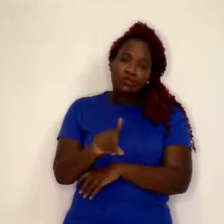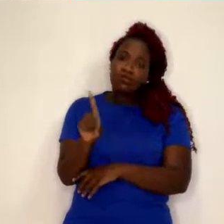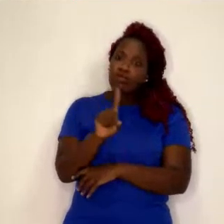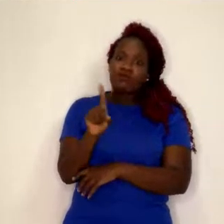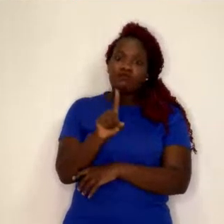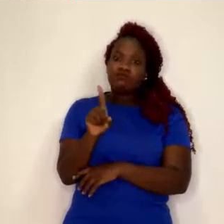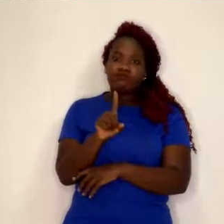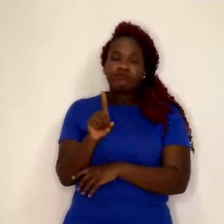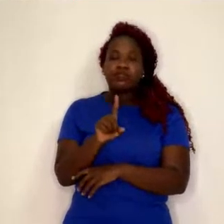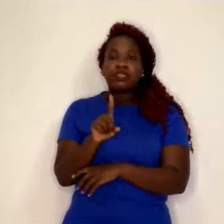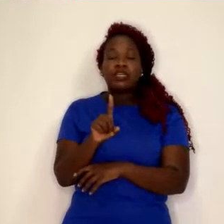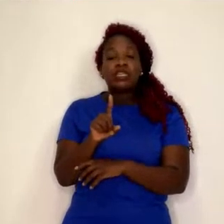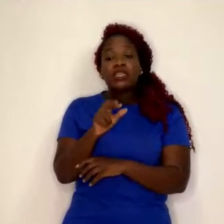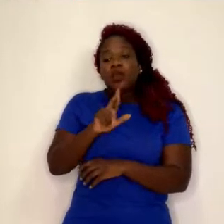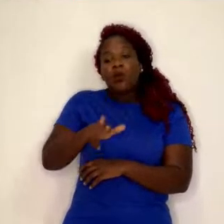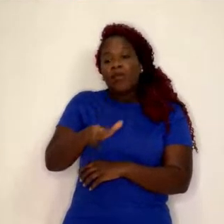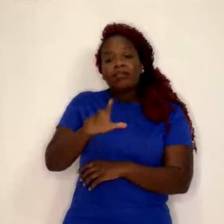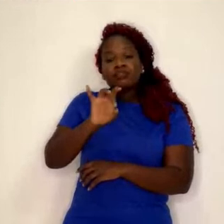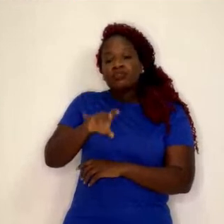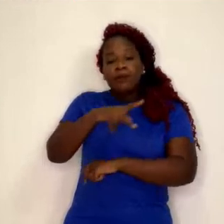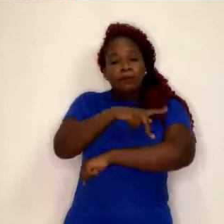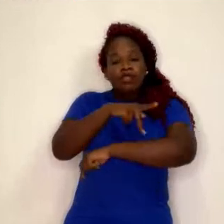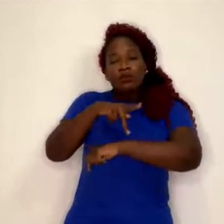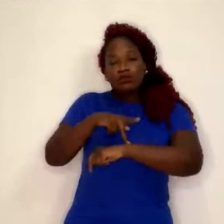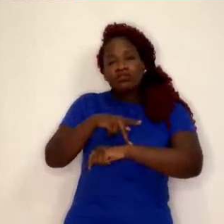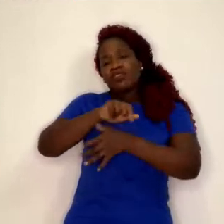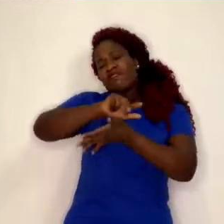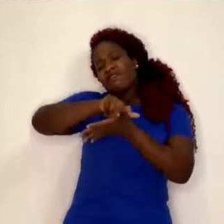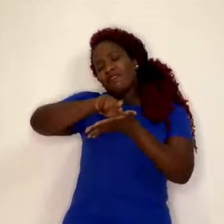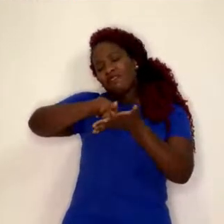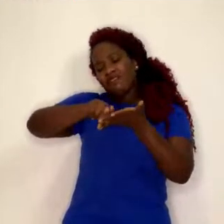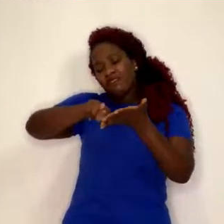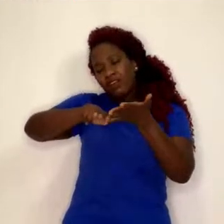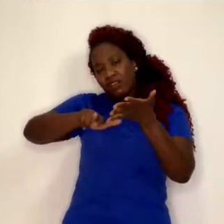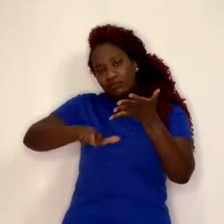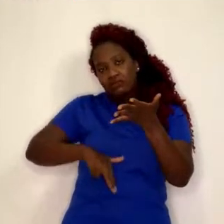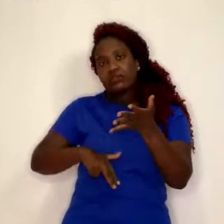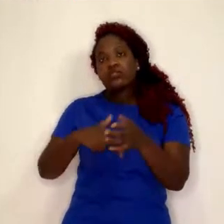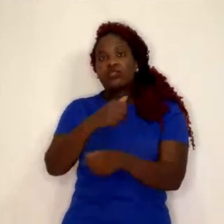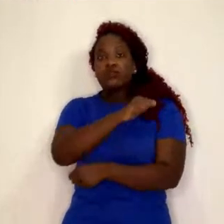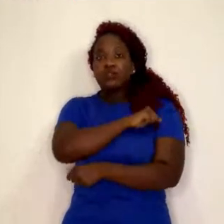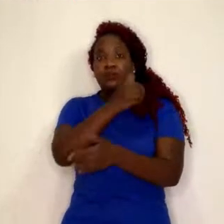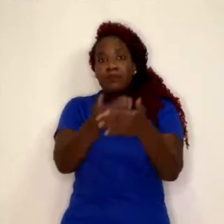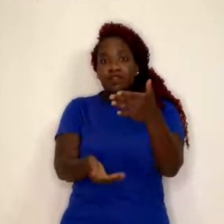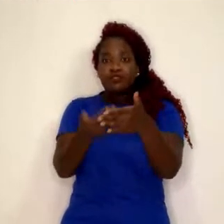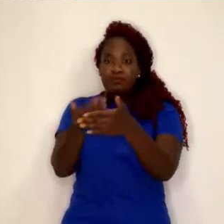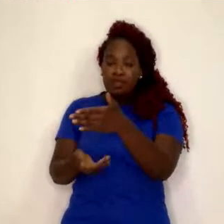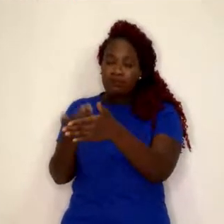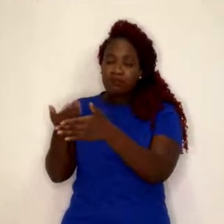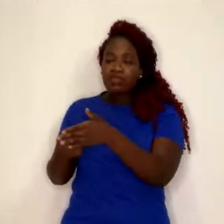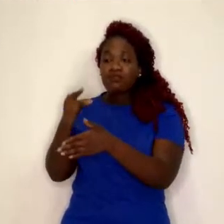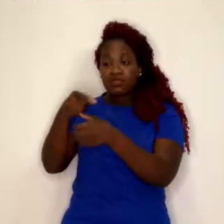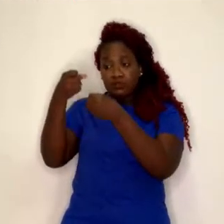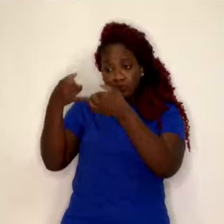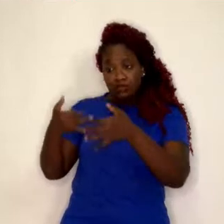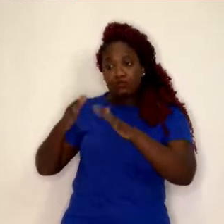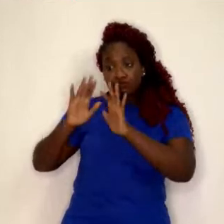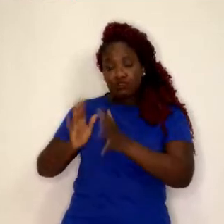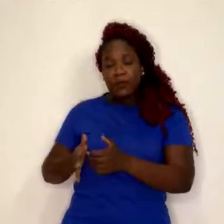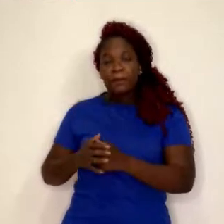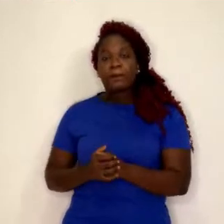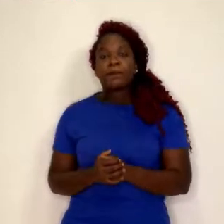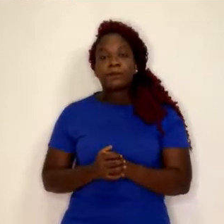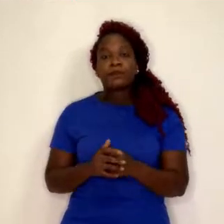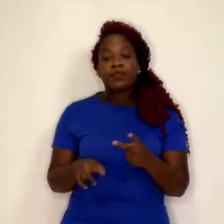to lose a lot more than what it means in terms of the many things that students lose from